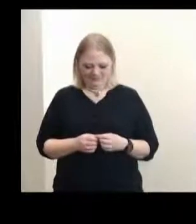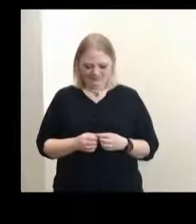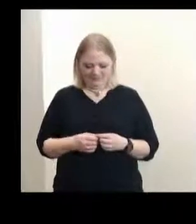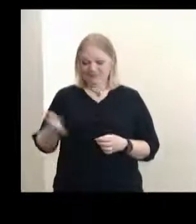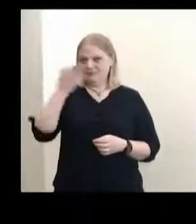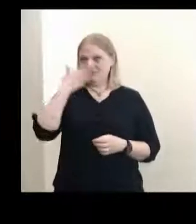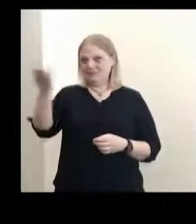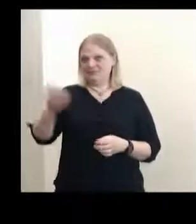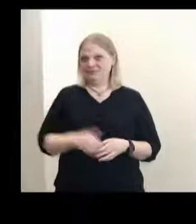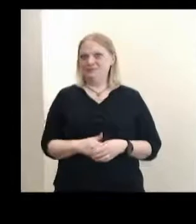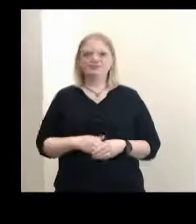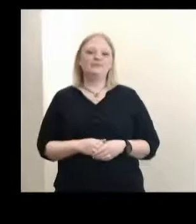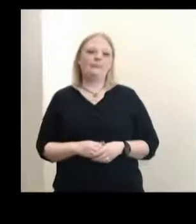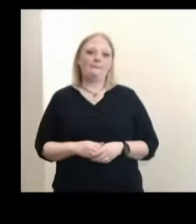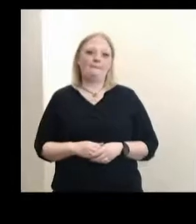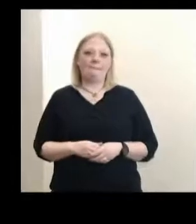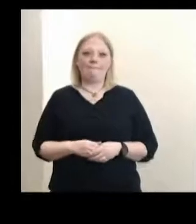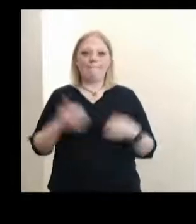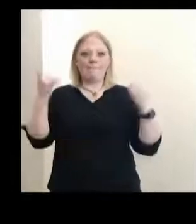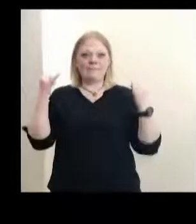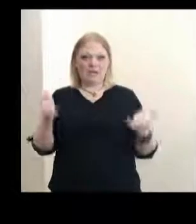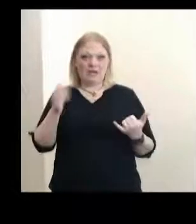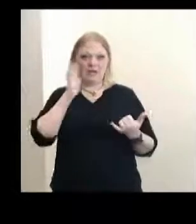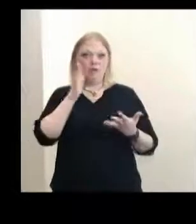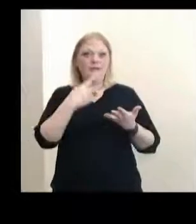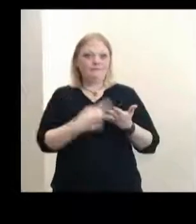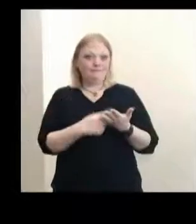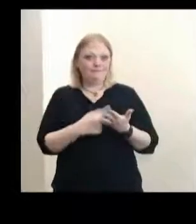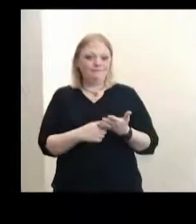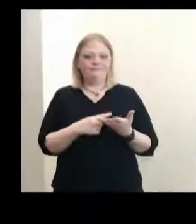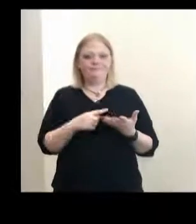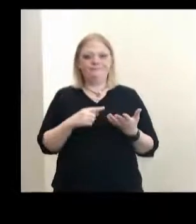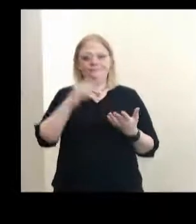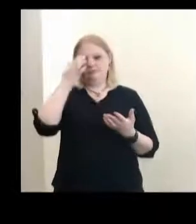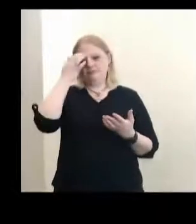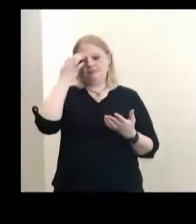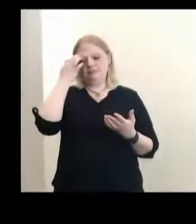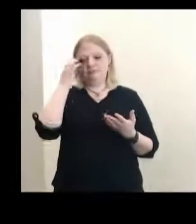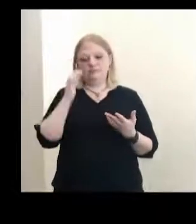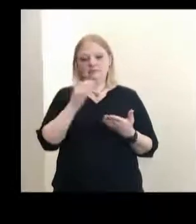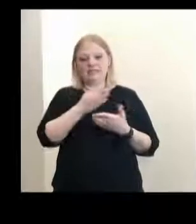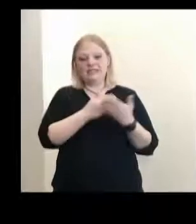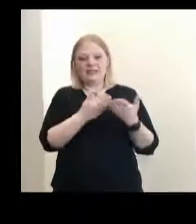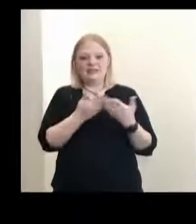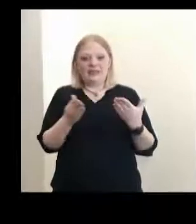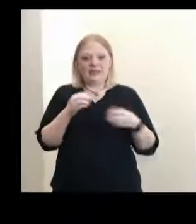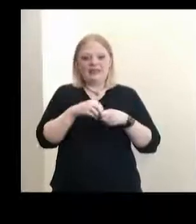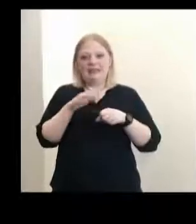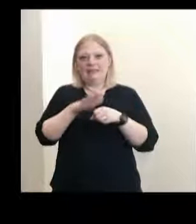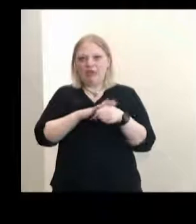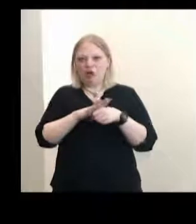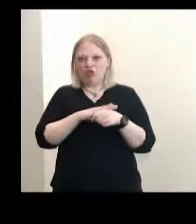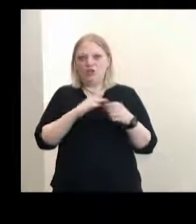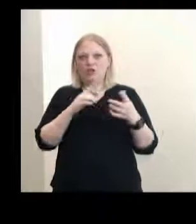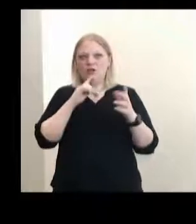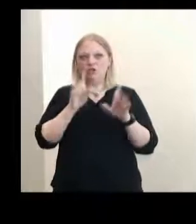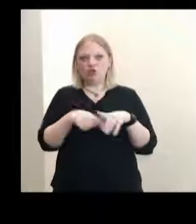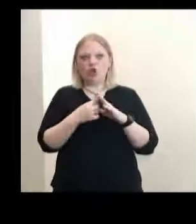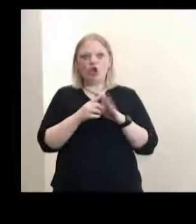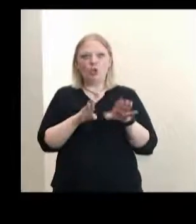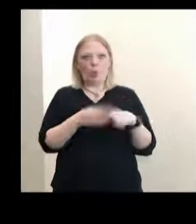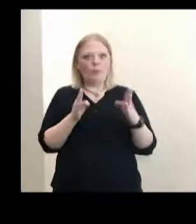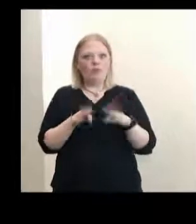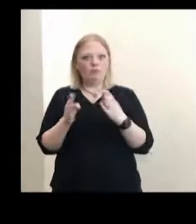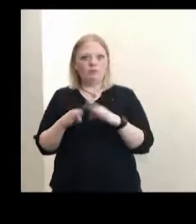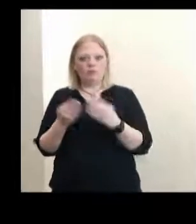Thank you. So now I'm going to talk about how some things in our area are starting to open up